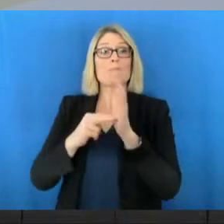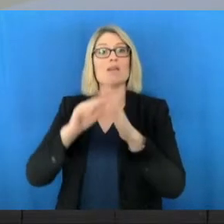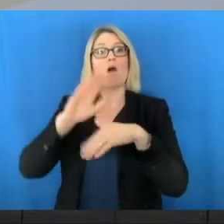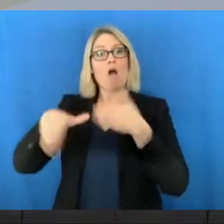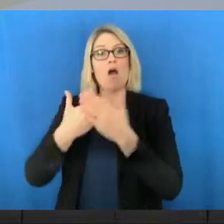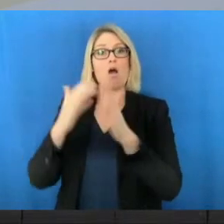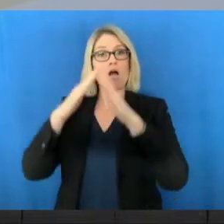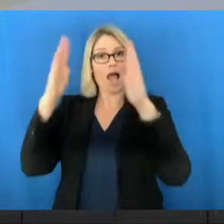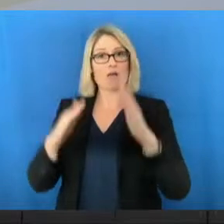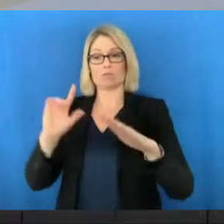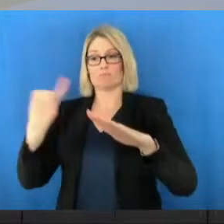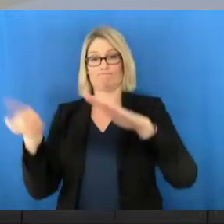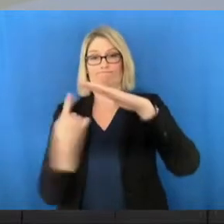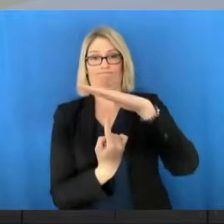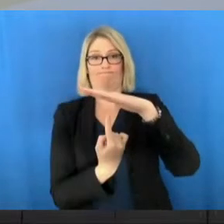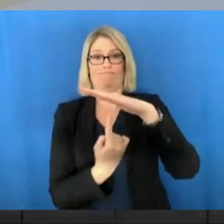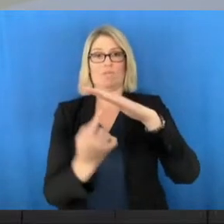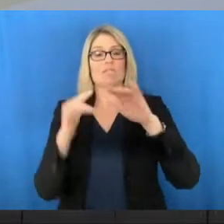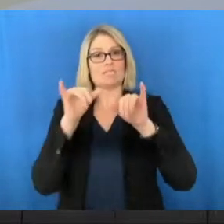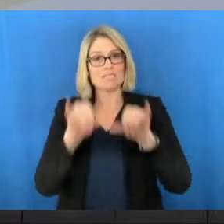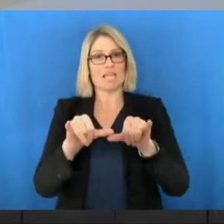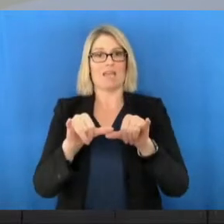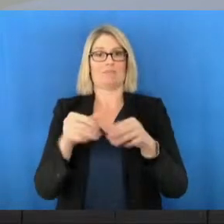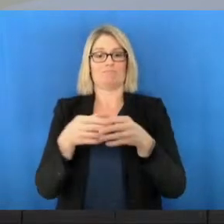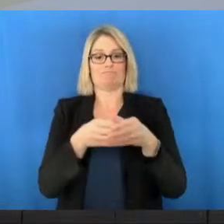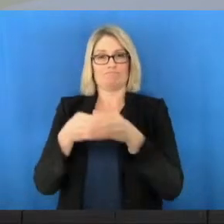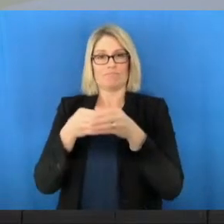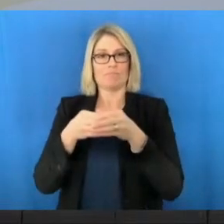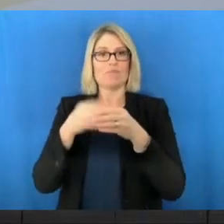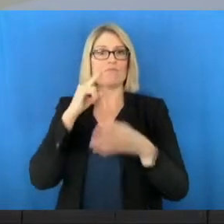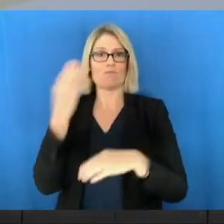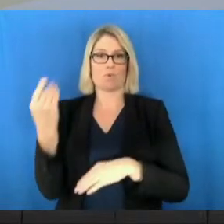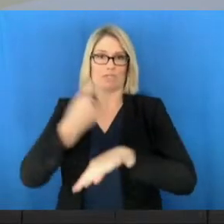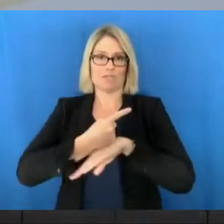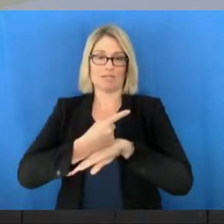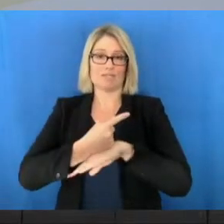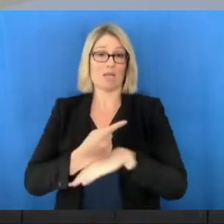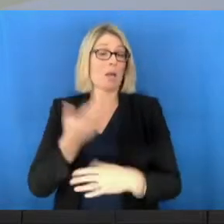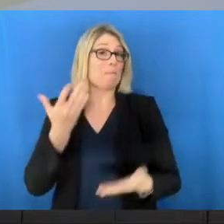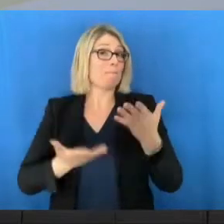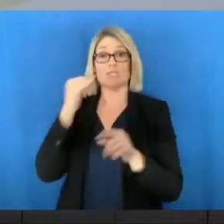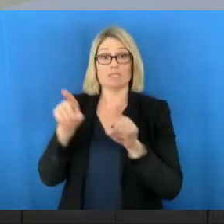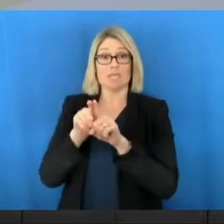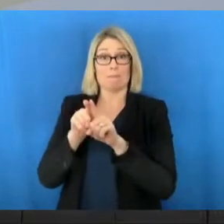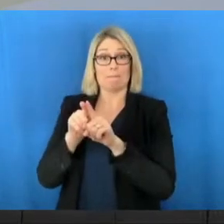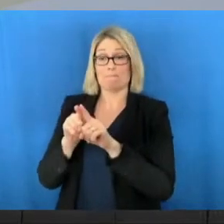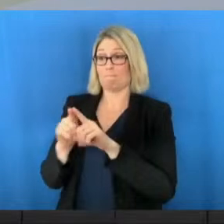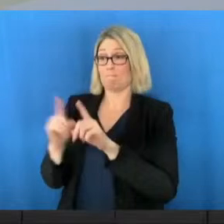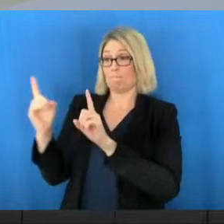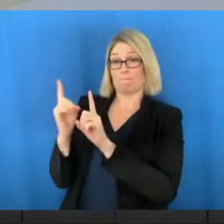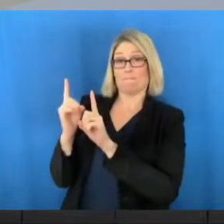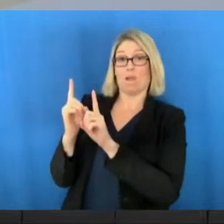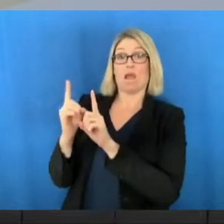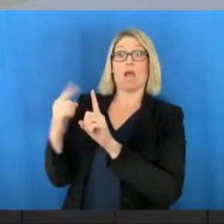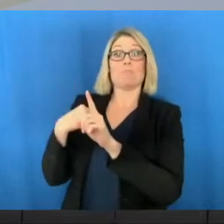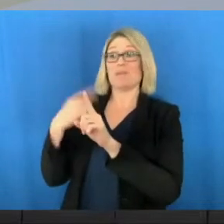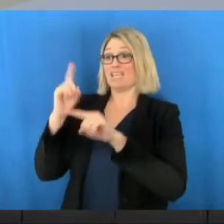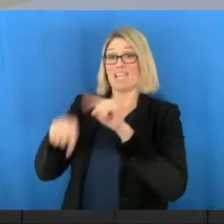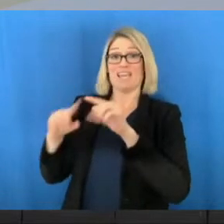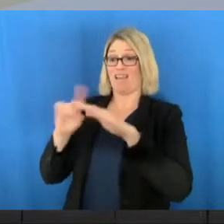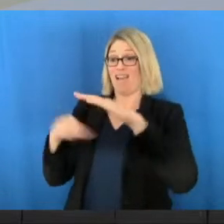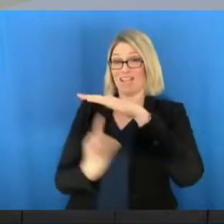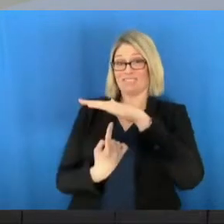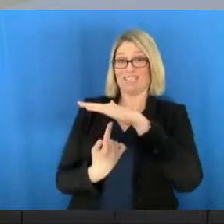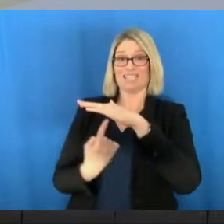isolate together for 14 days. Recognizing it may not be possible for everyone in the home to person in self-isolation to be in the